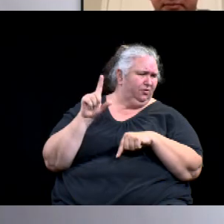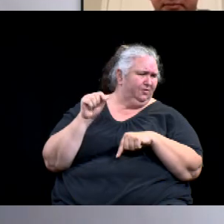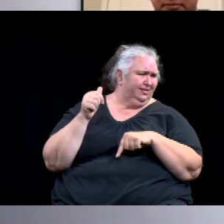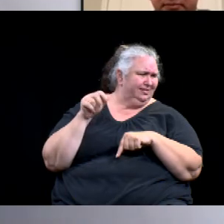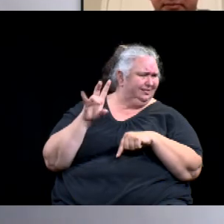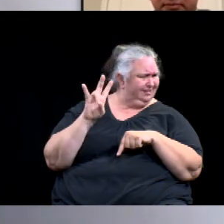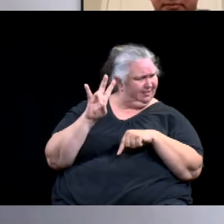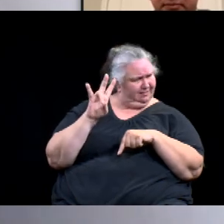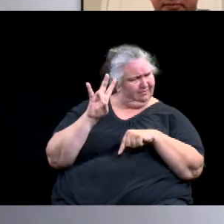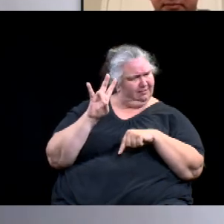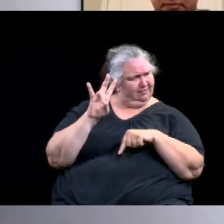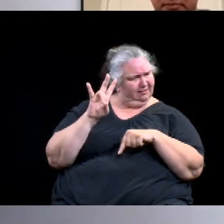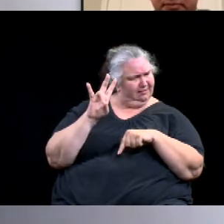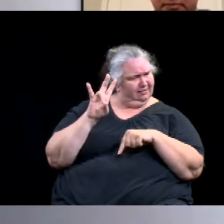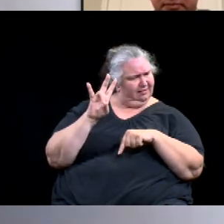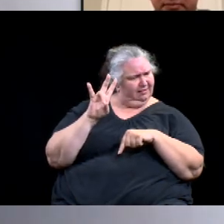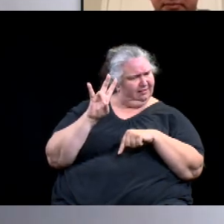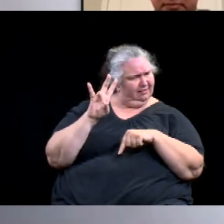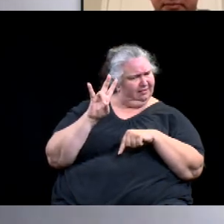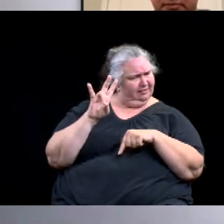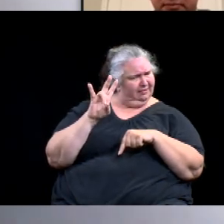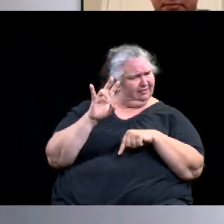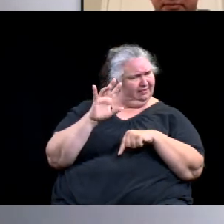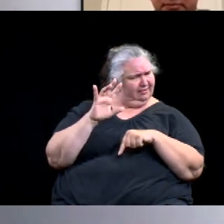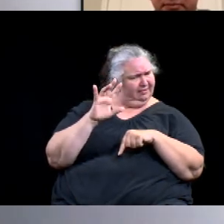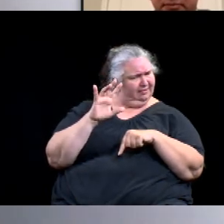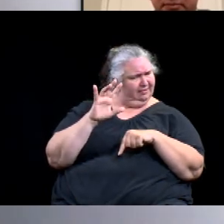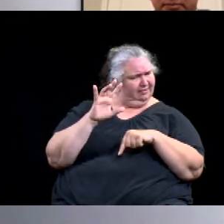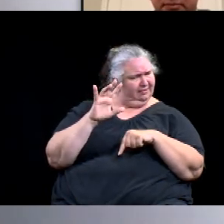2 of the Charter of Waco,